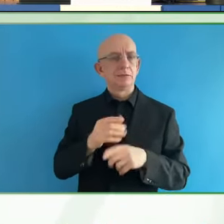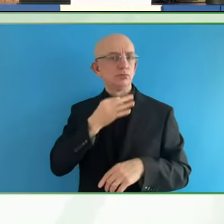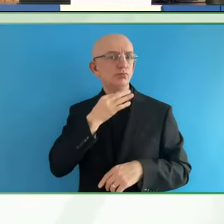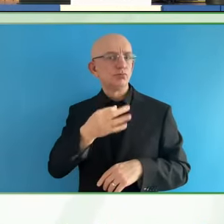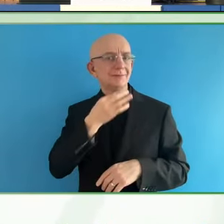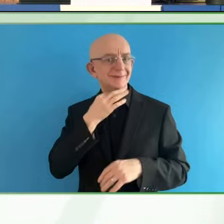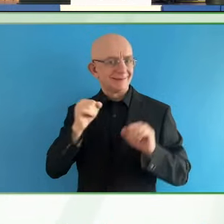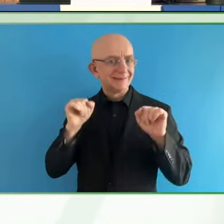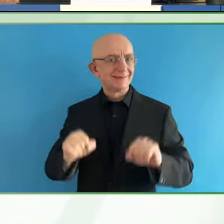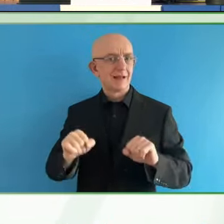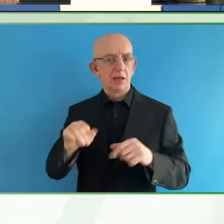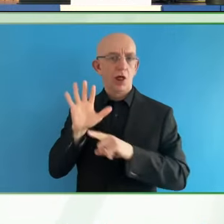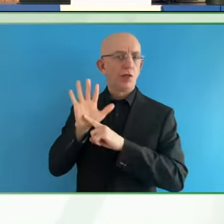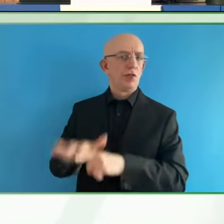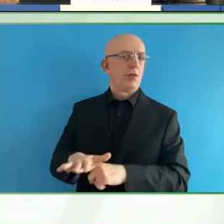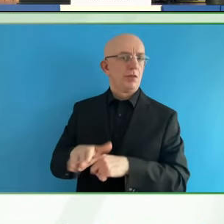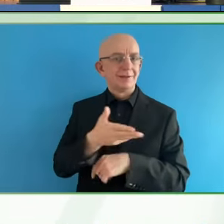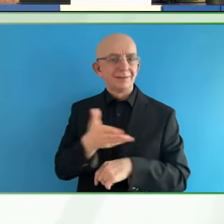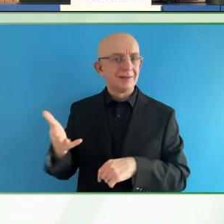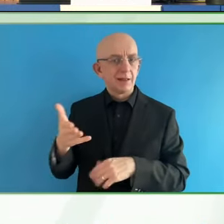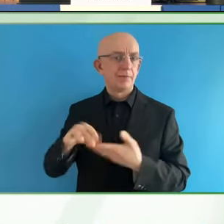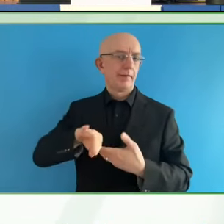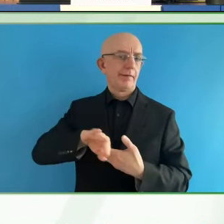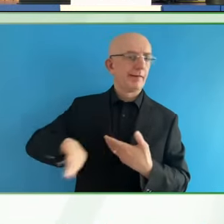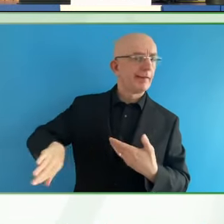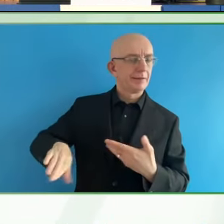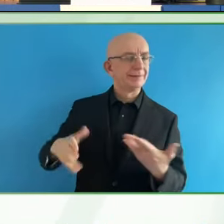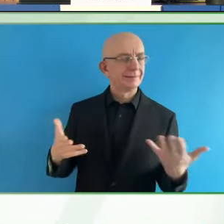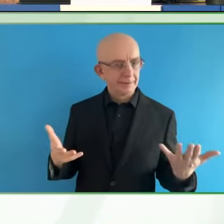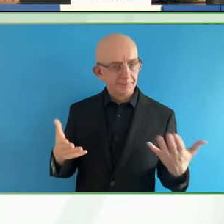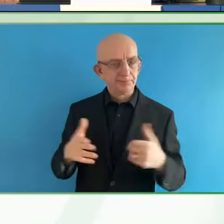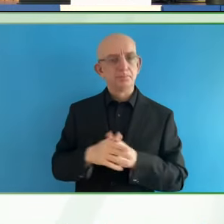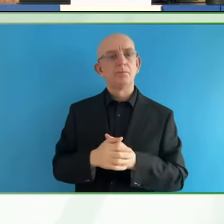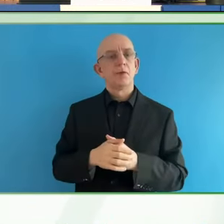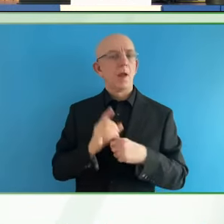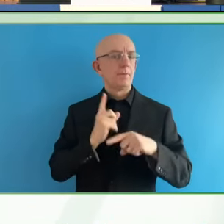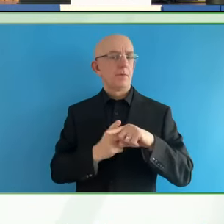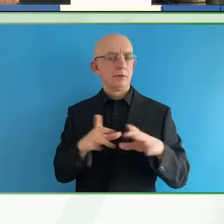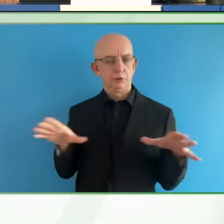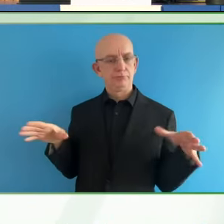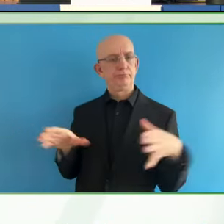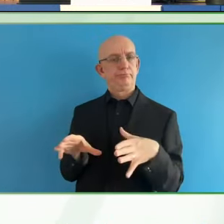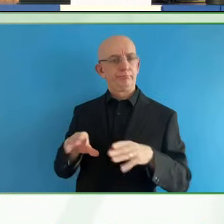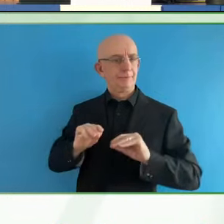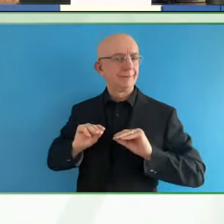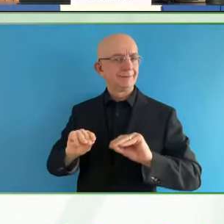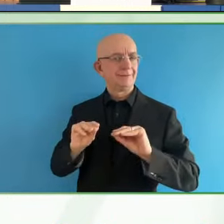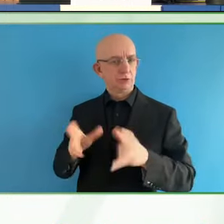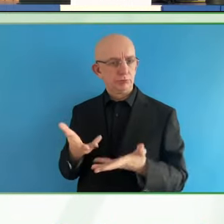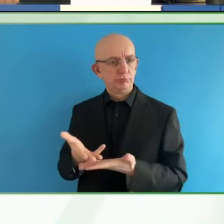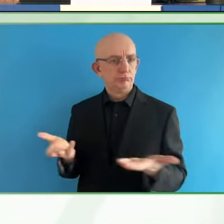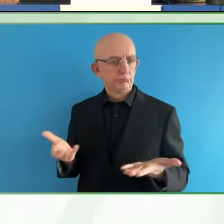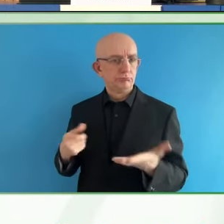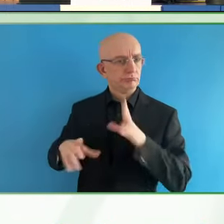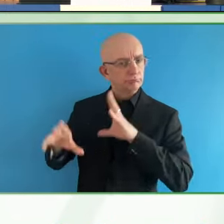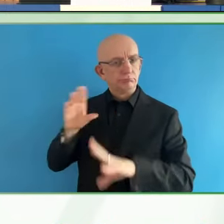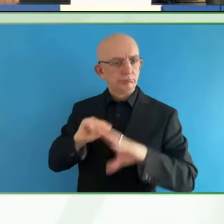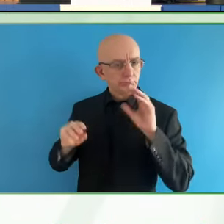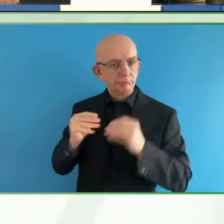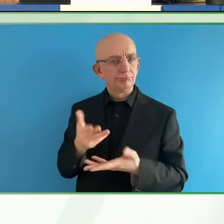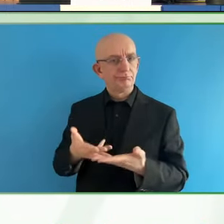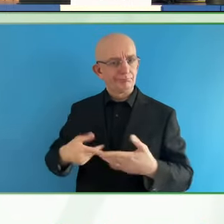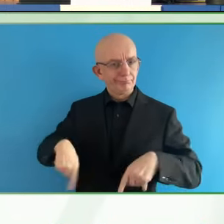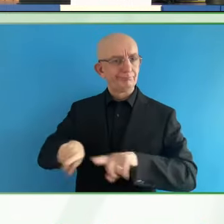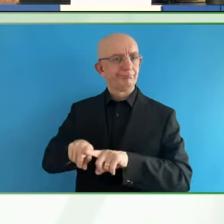teacher educators that develops areas of competence in all teachers regarding assessment and needs identification,